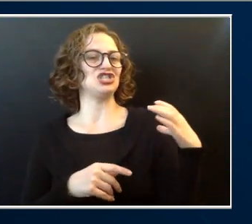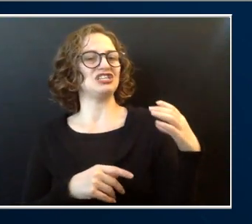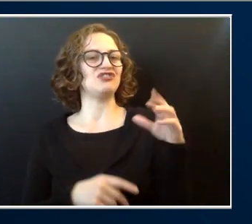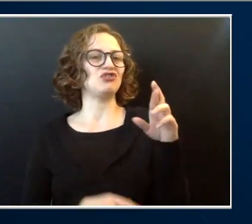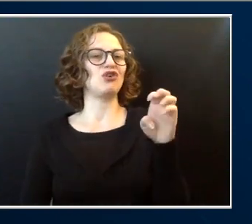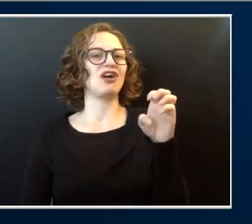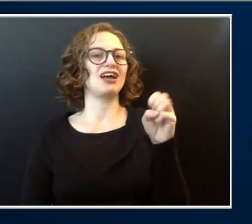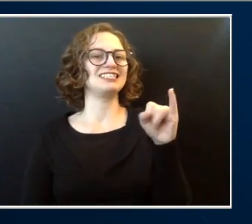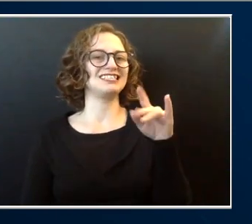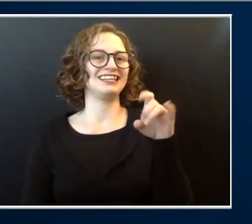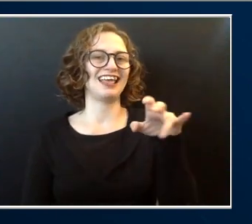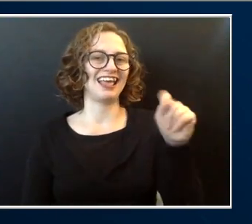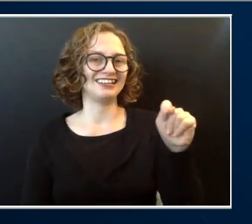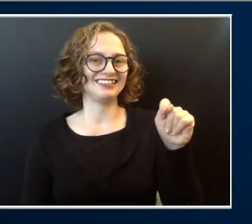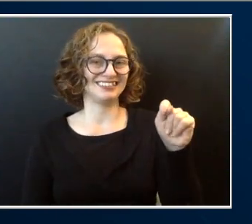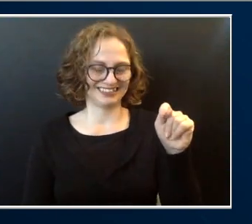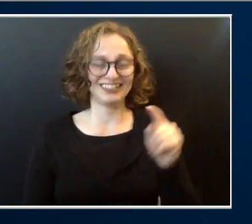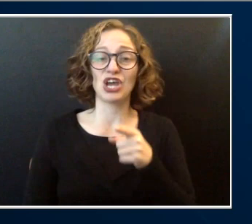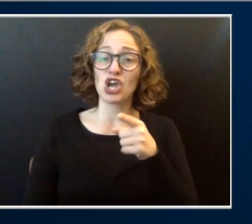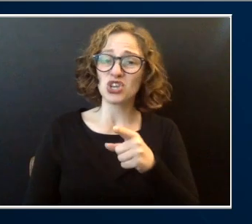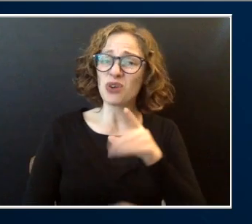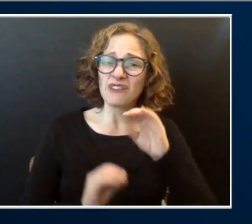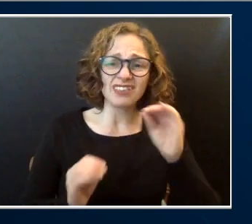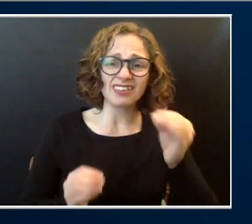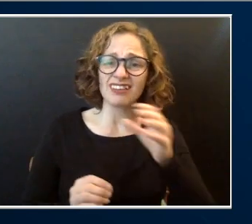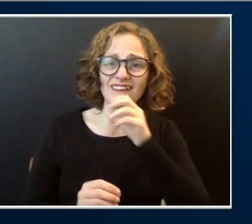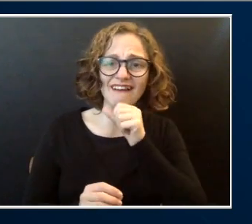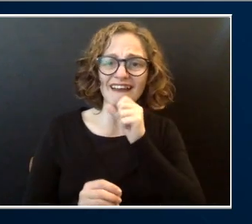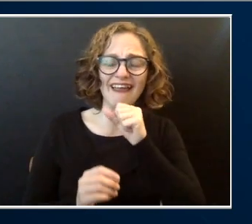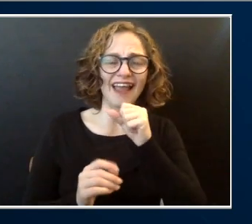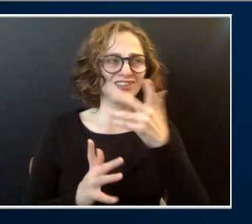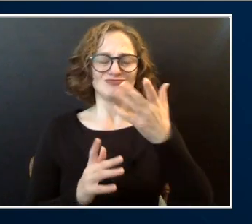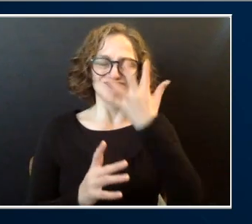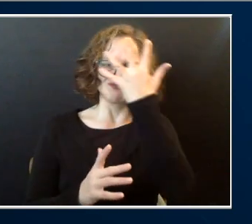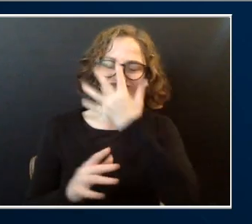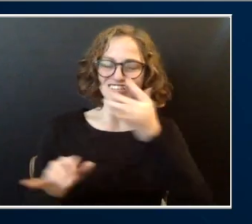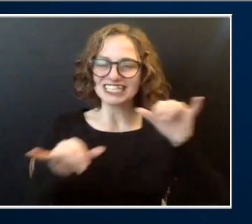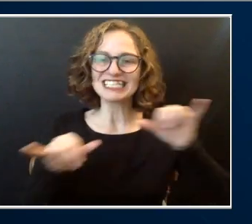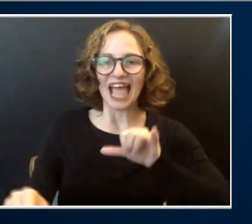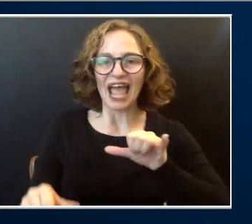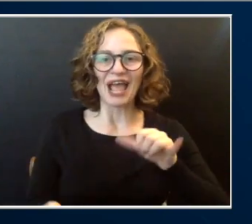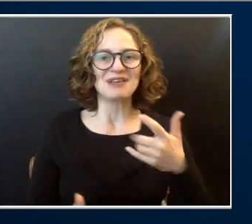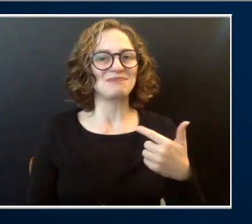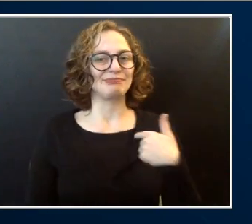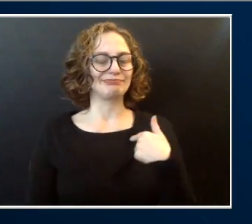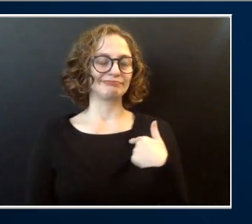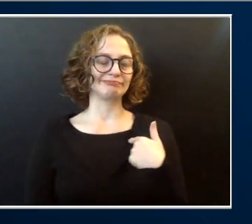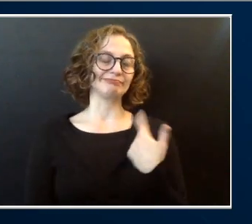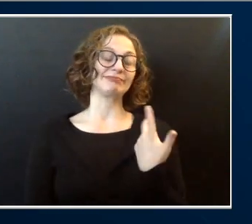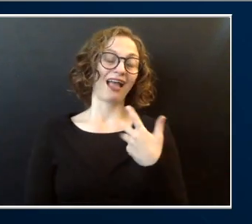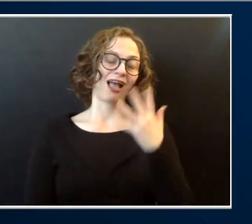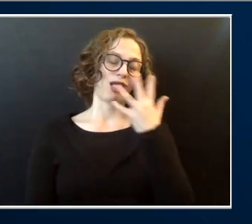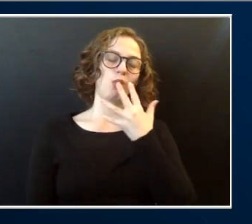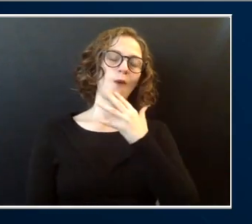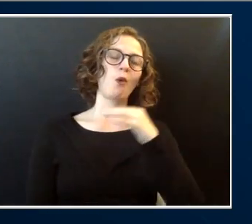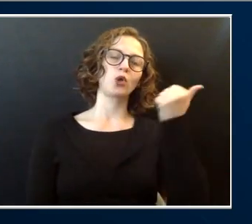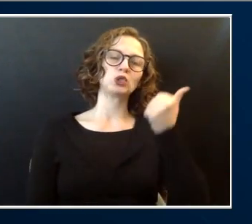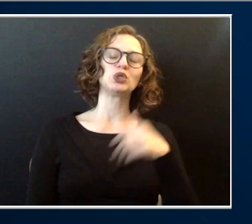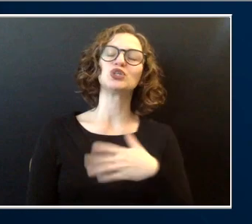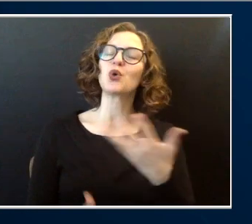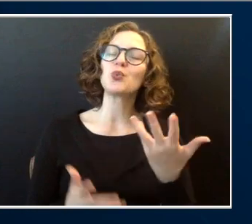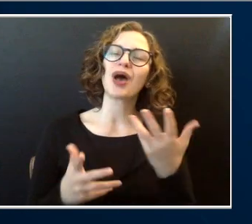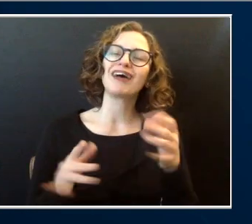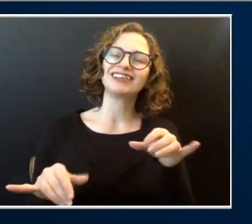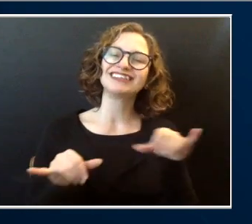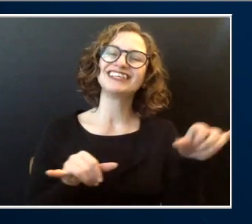aged, I have. So, but tell us a little bit about what's the standard therapy for triple-negative cancer, and